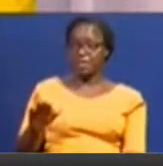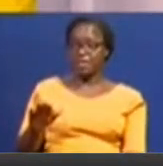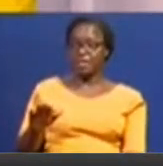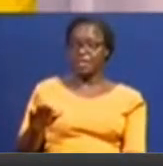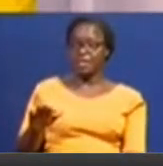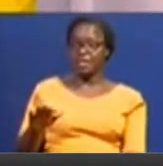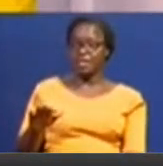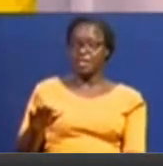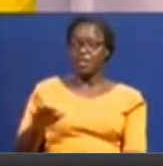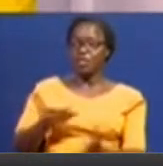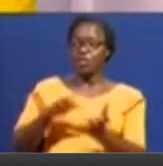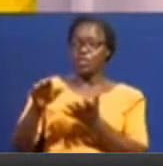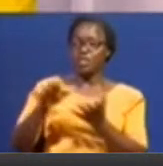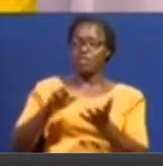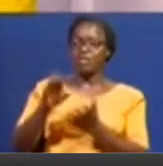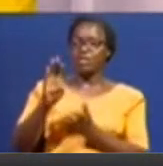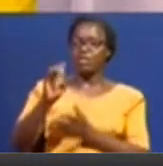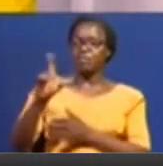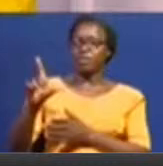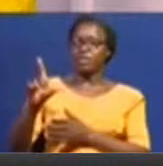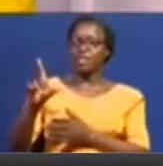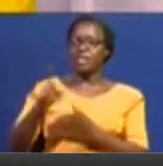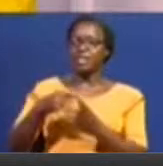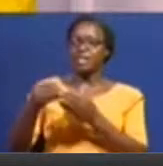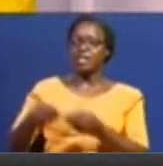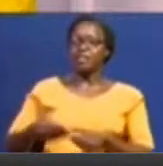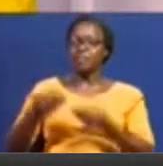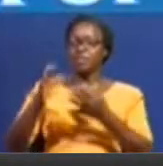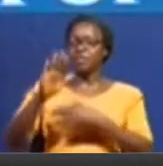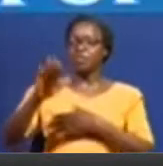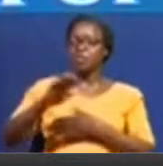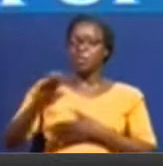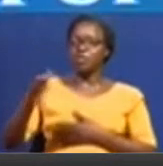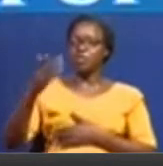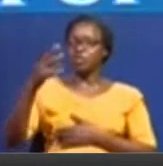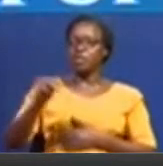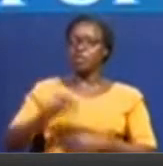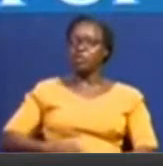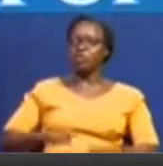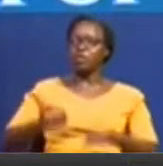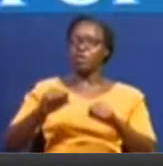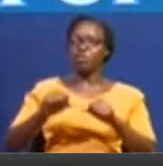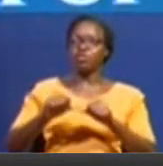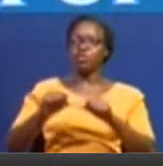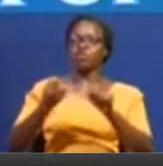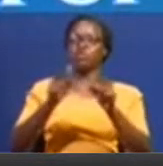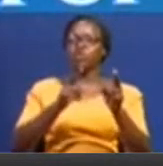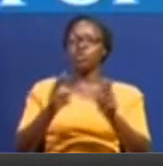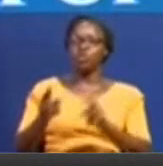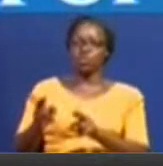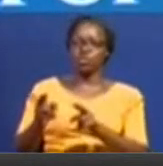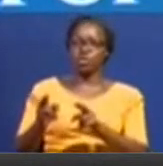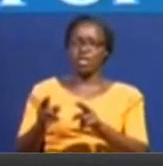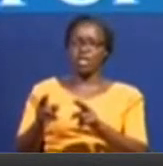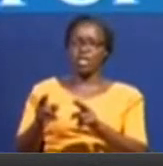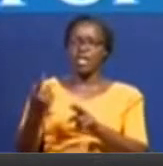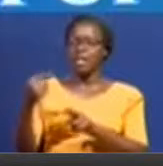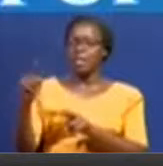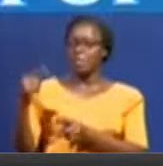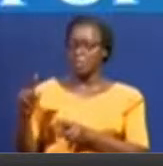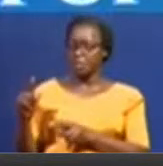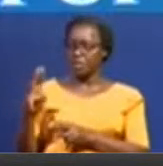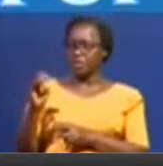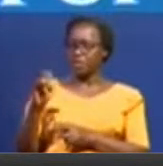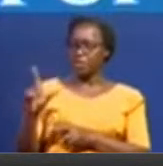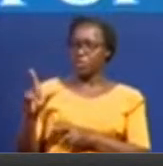we drafted the bills, then presented to Parliament for them to be able to go on with the usual passing of the bill